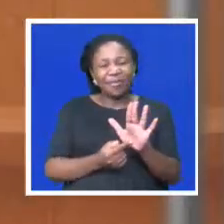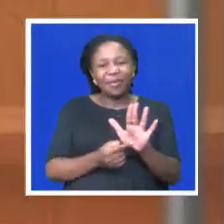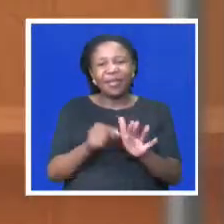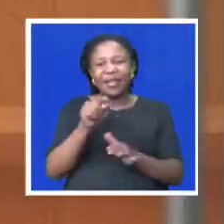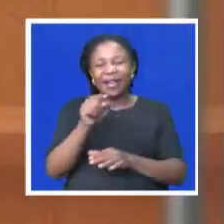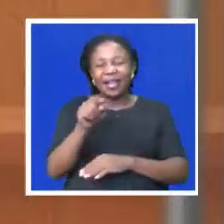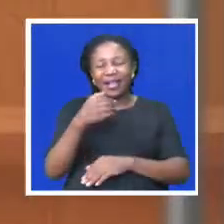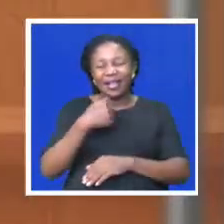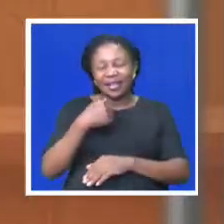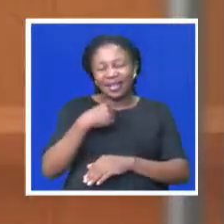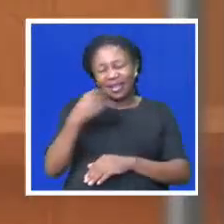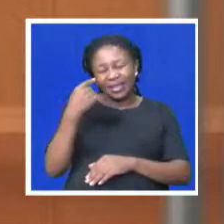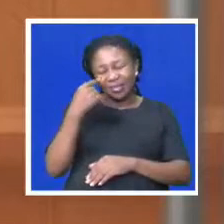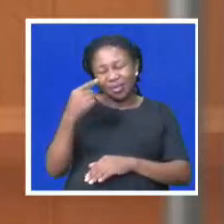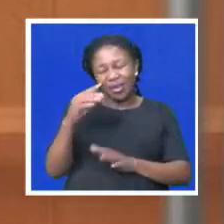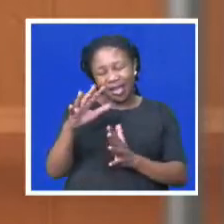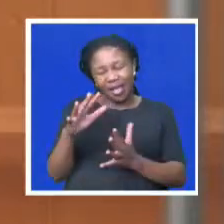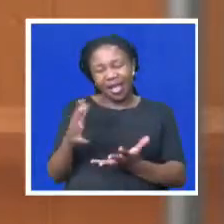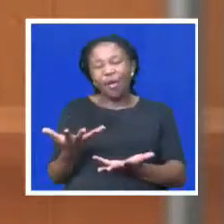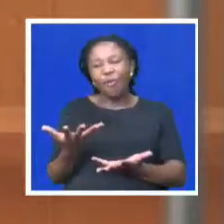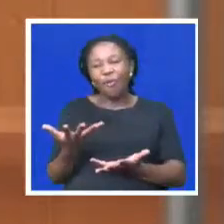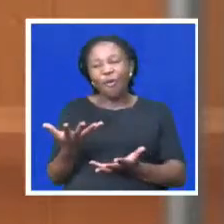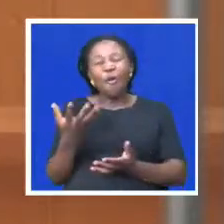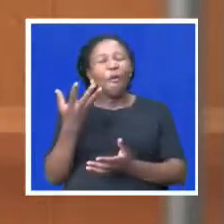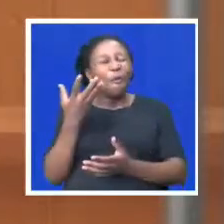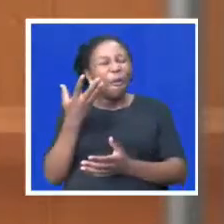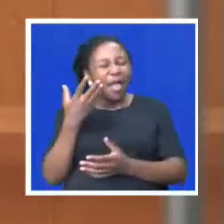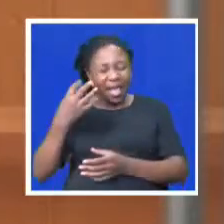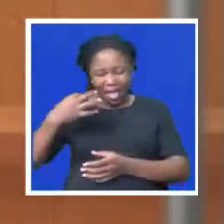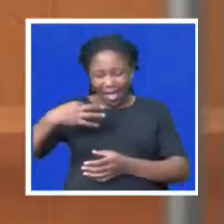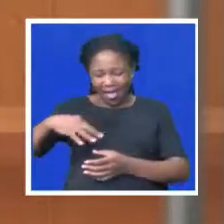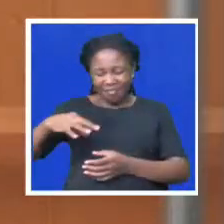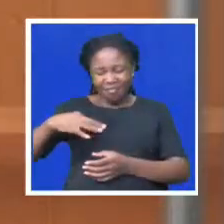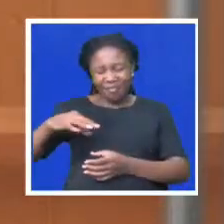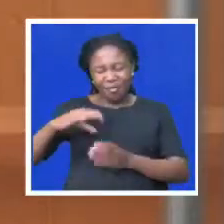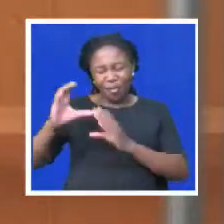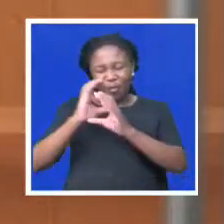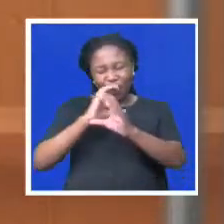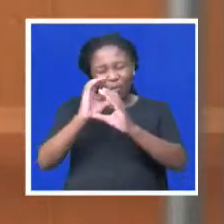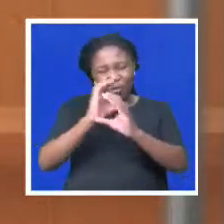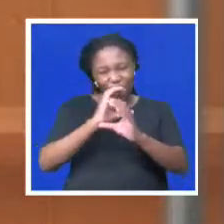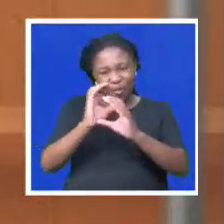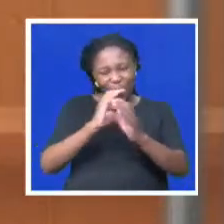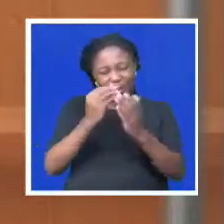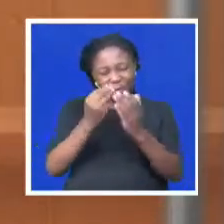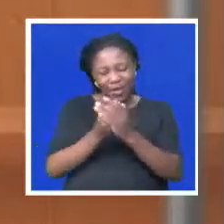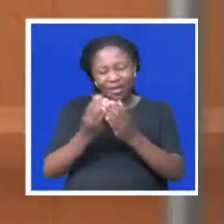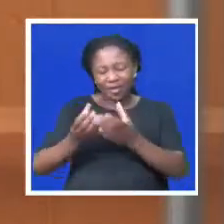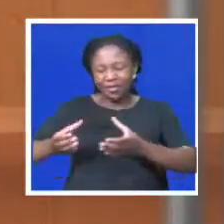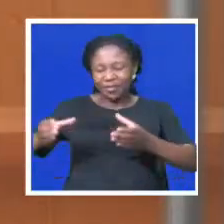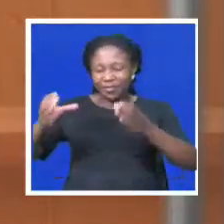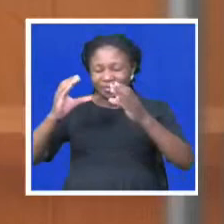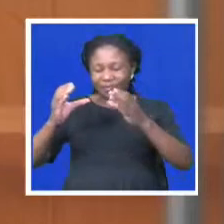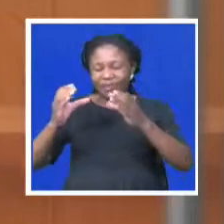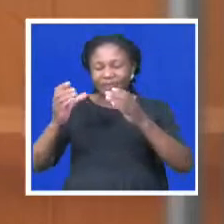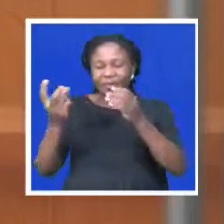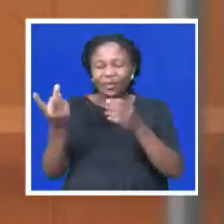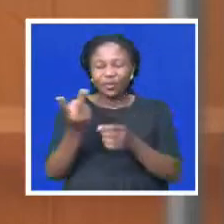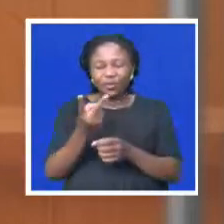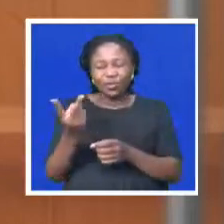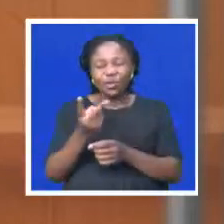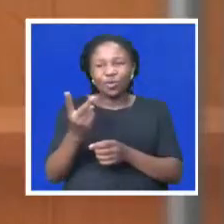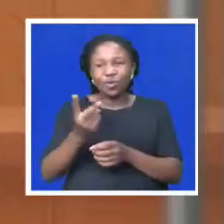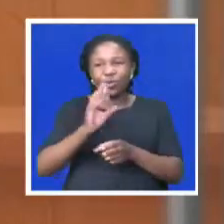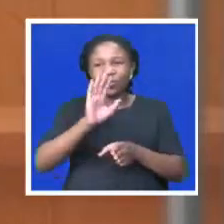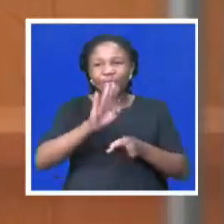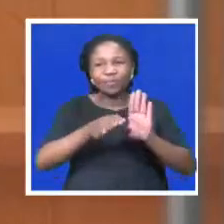climax? It is when this little girl communicated directly with the clay pot and they went to the river and along